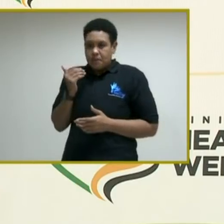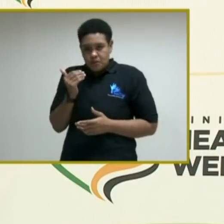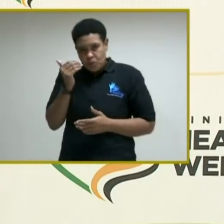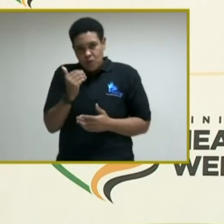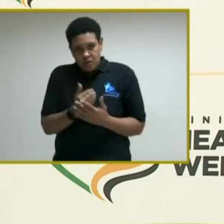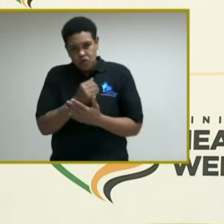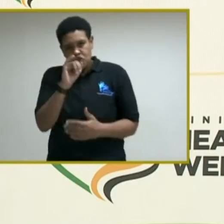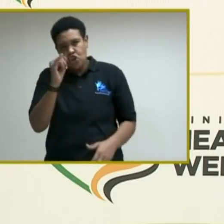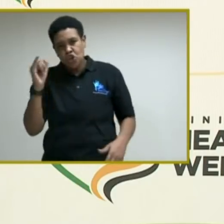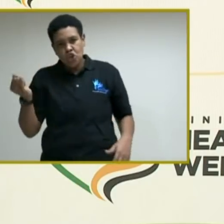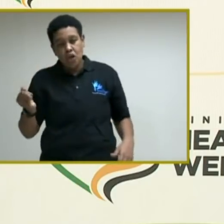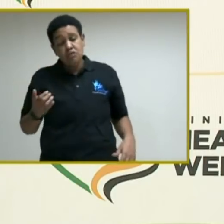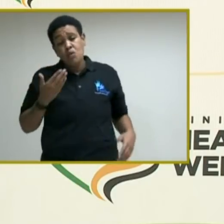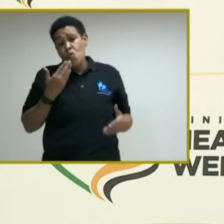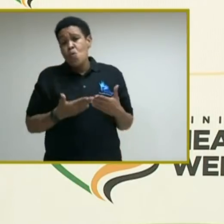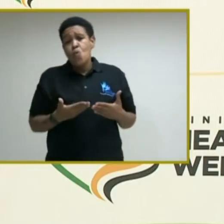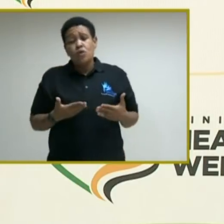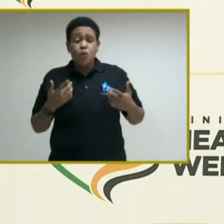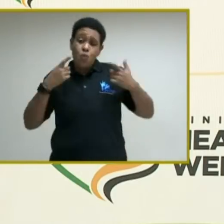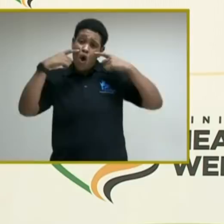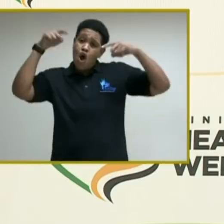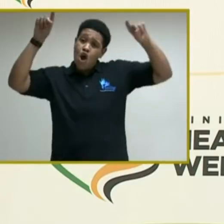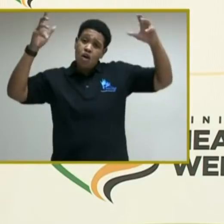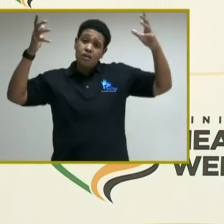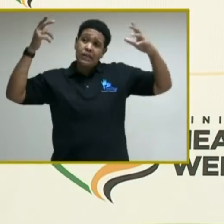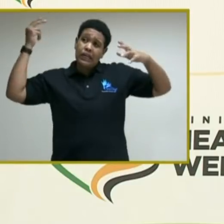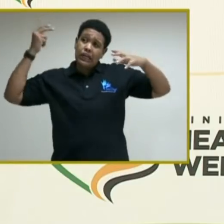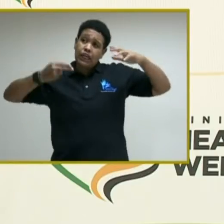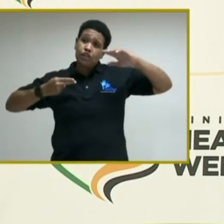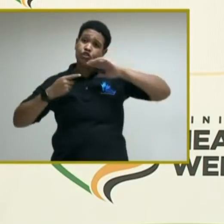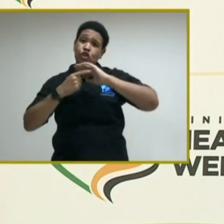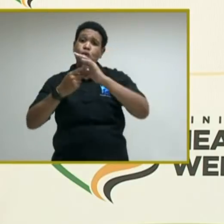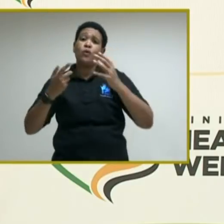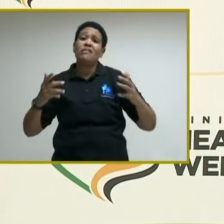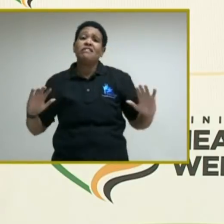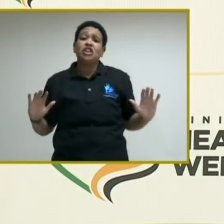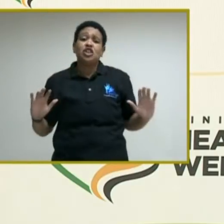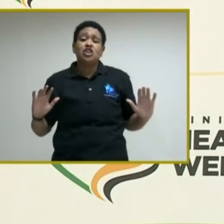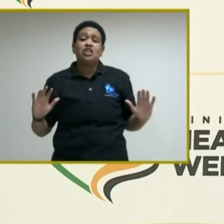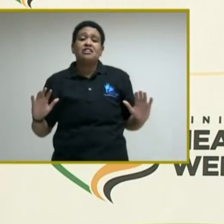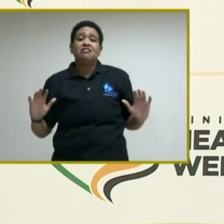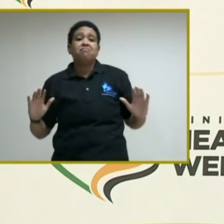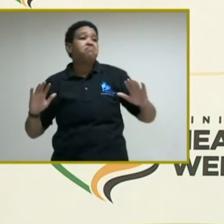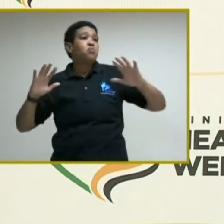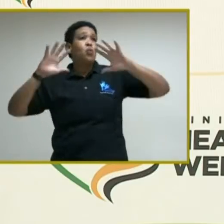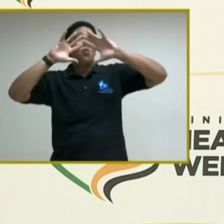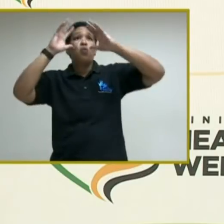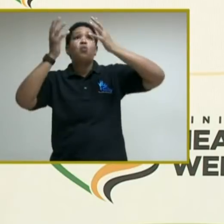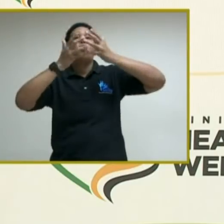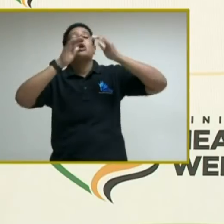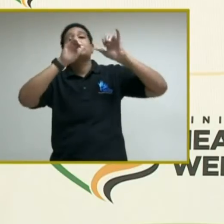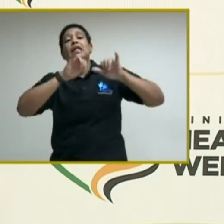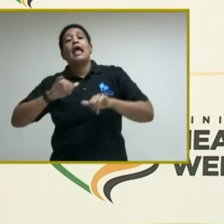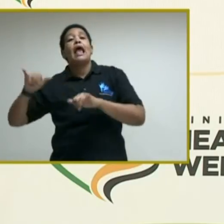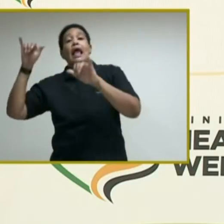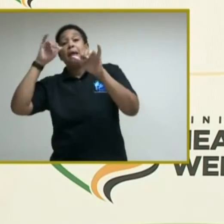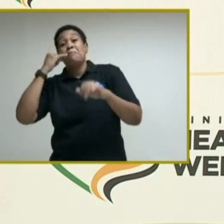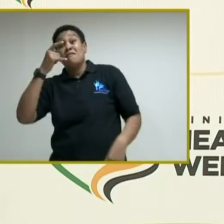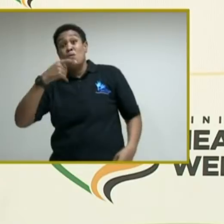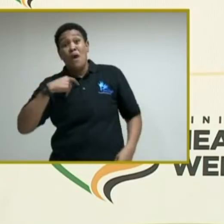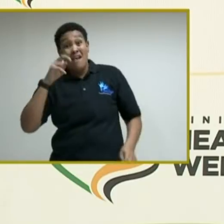product. It works. The history has shown that right across the world. And if you have